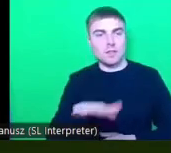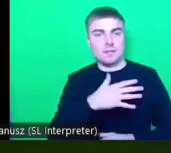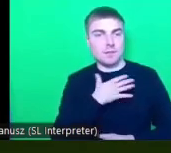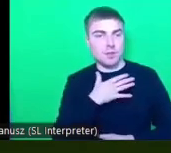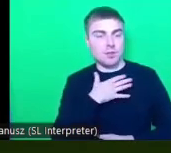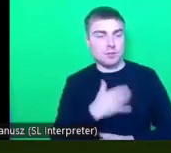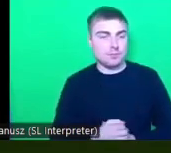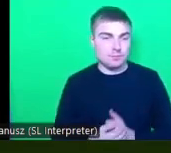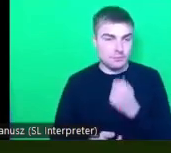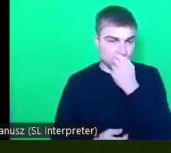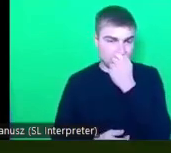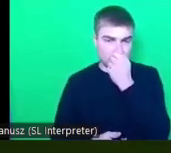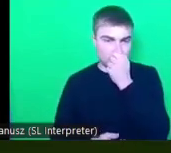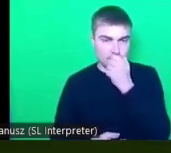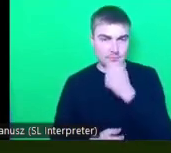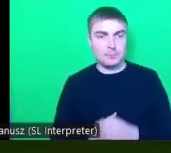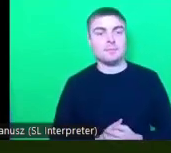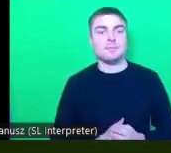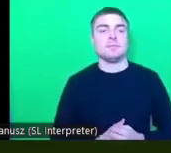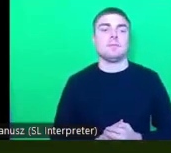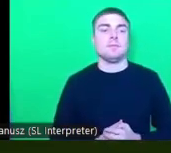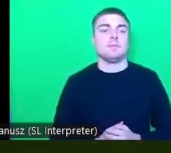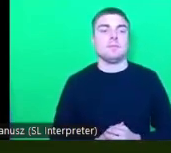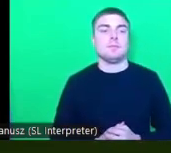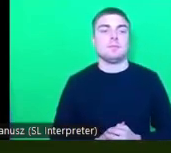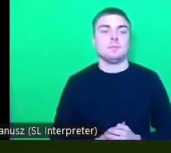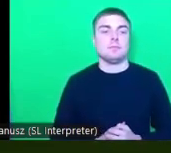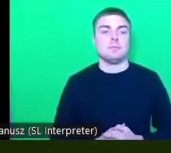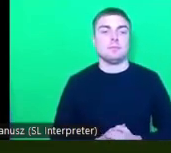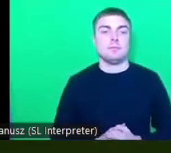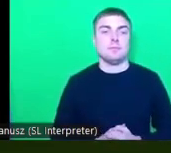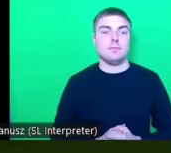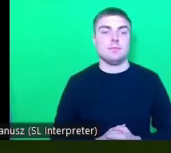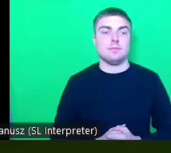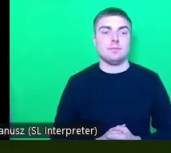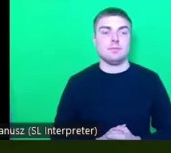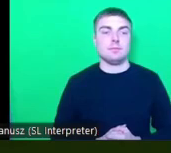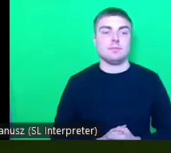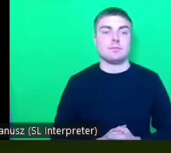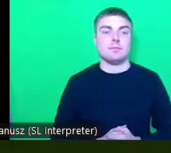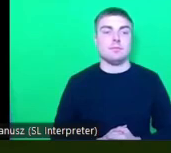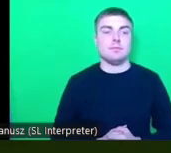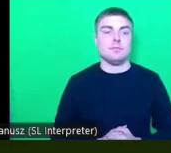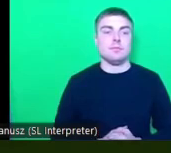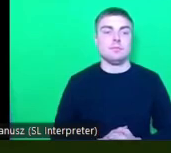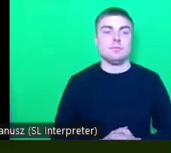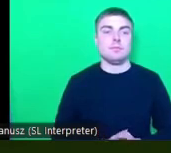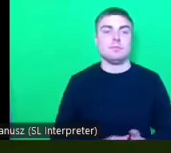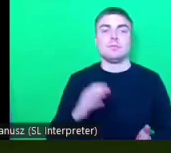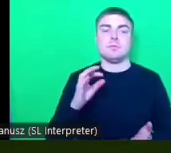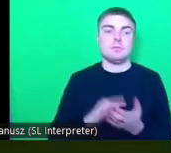the reason for this is most likely related to moose browsing